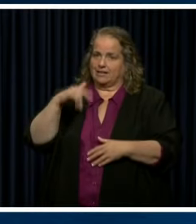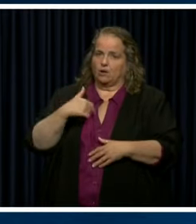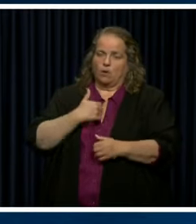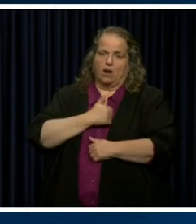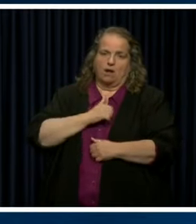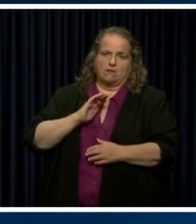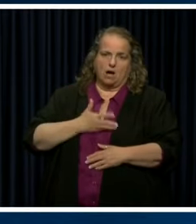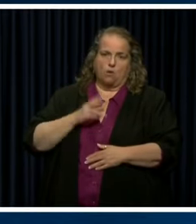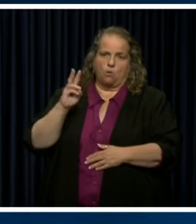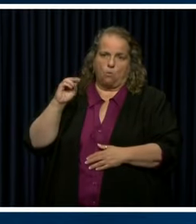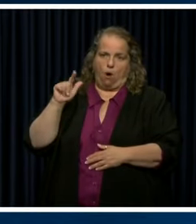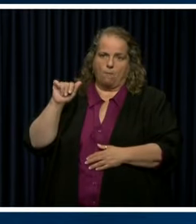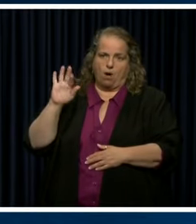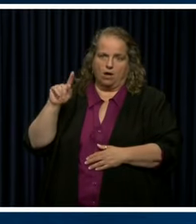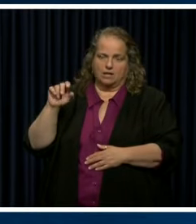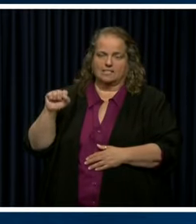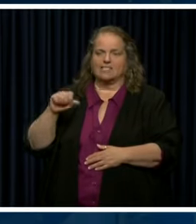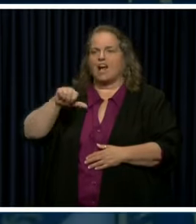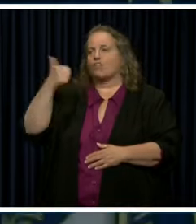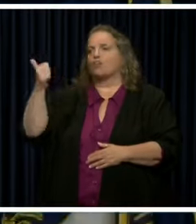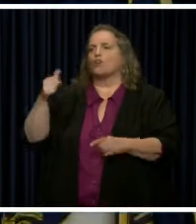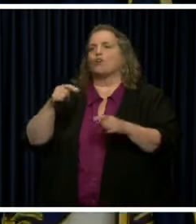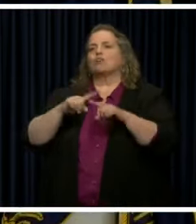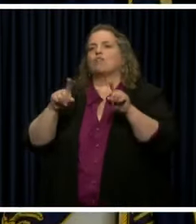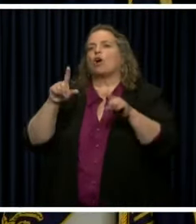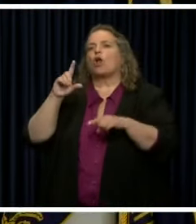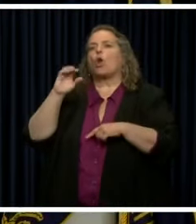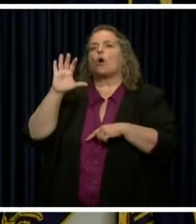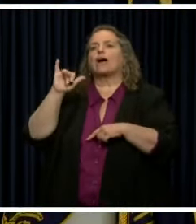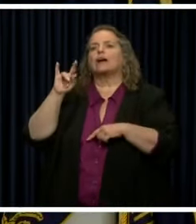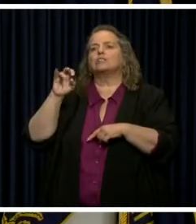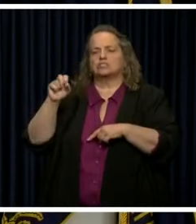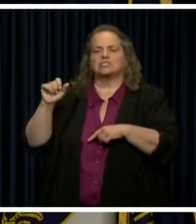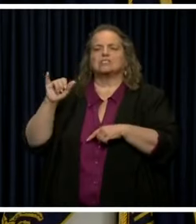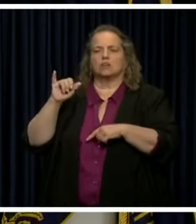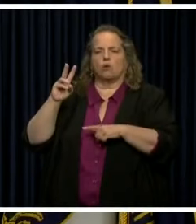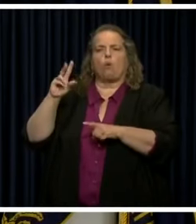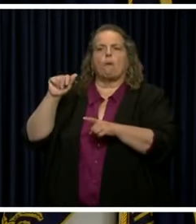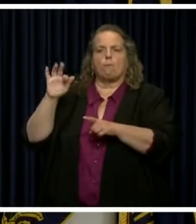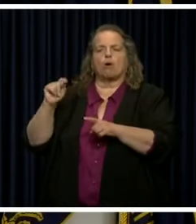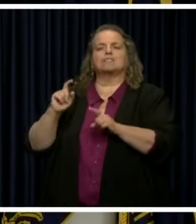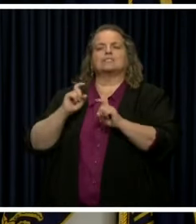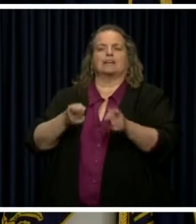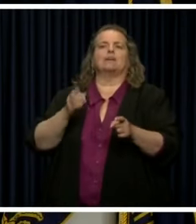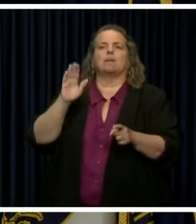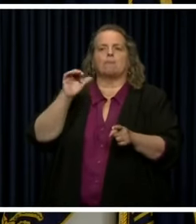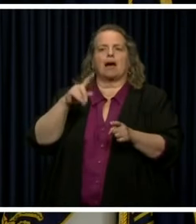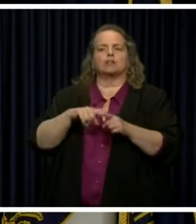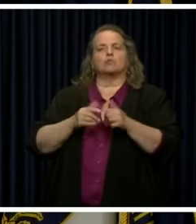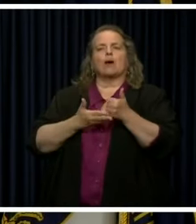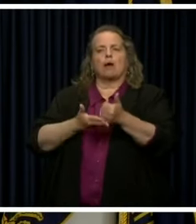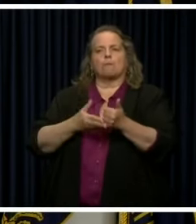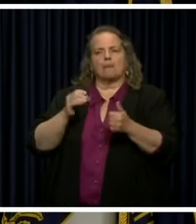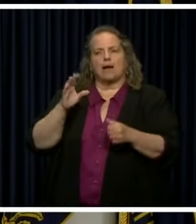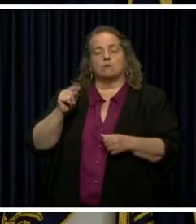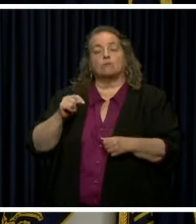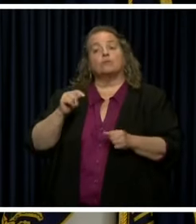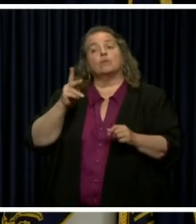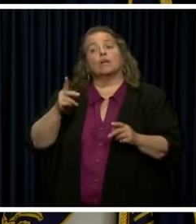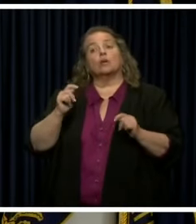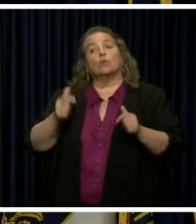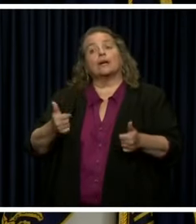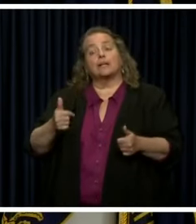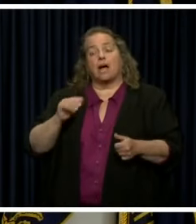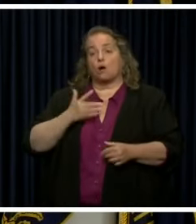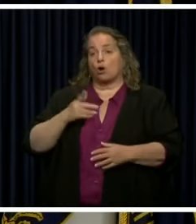other locations. I think this is them giving back and helping out. Very quickly, our